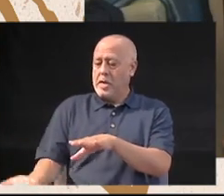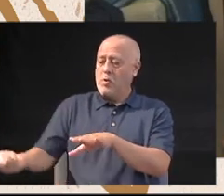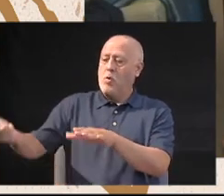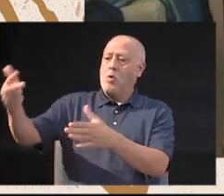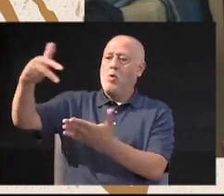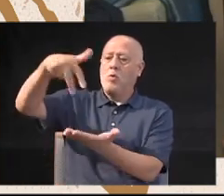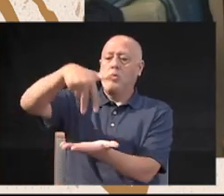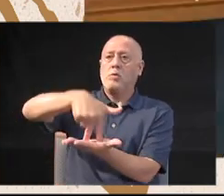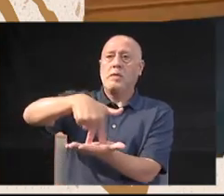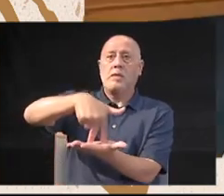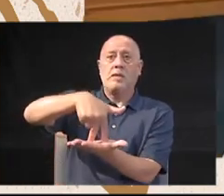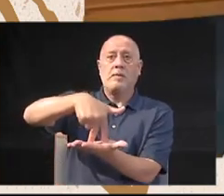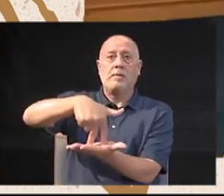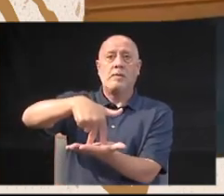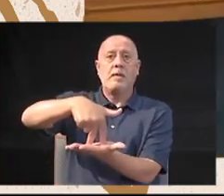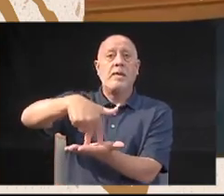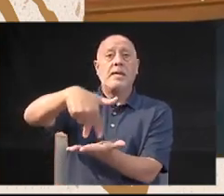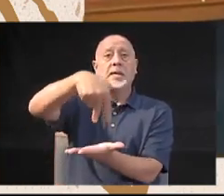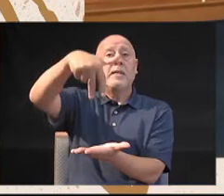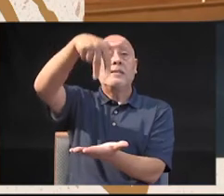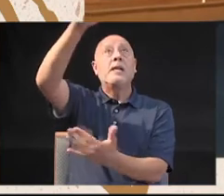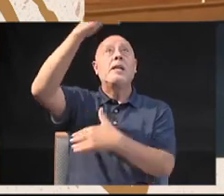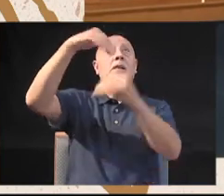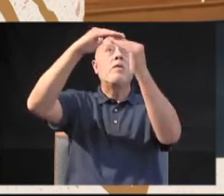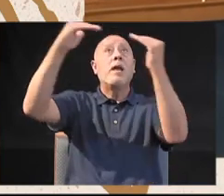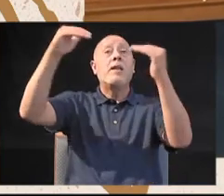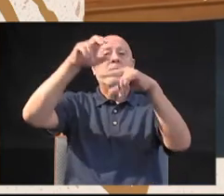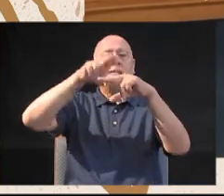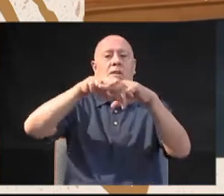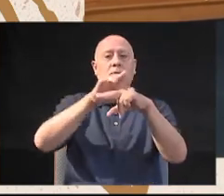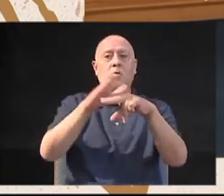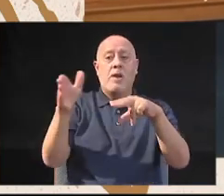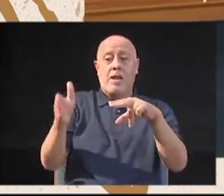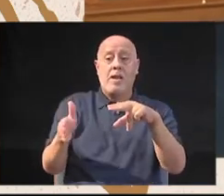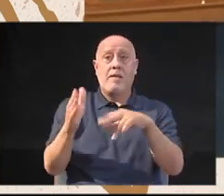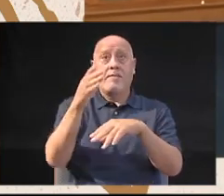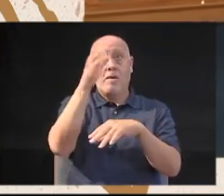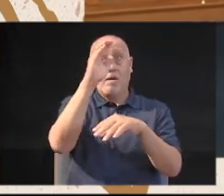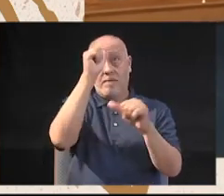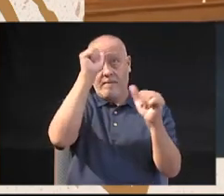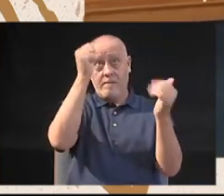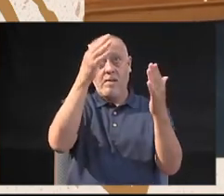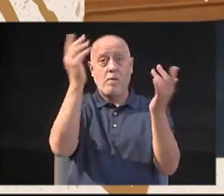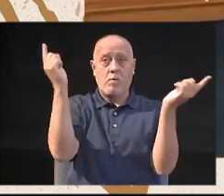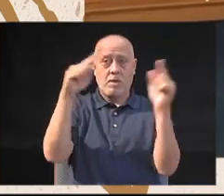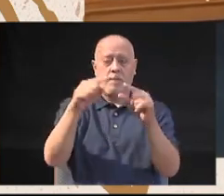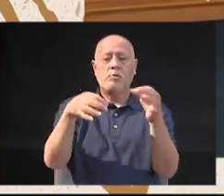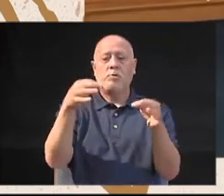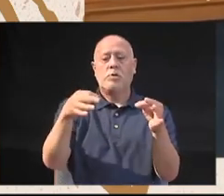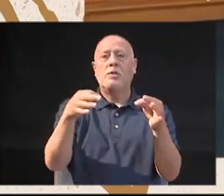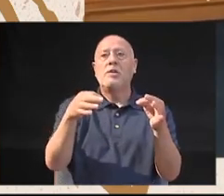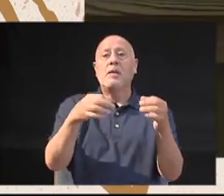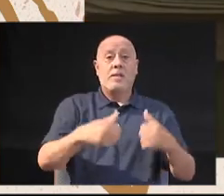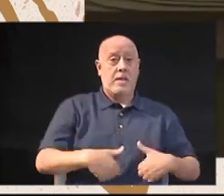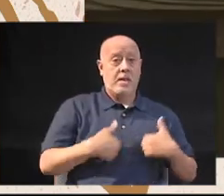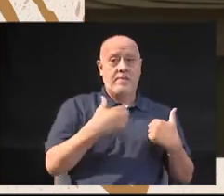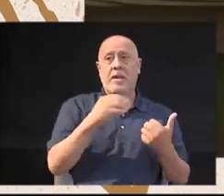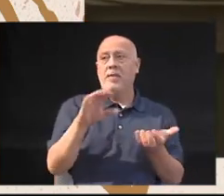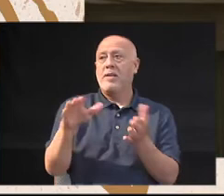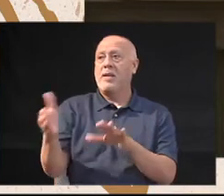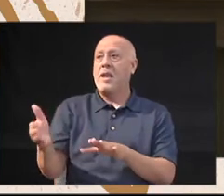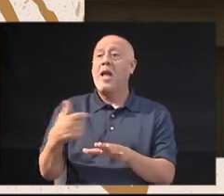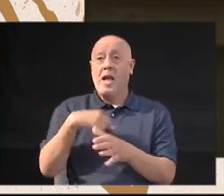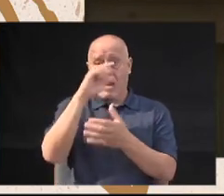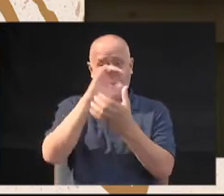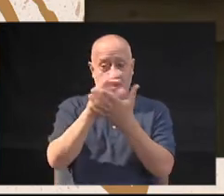rose again. He ascended into heaven and is seated at the right hand of the Father, and will come again to judge the living and the dead. I